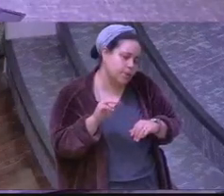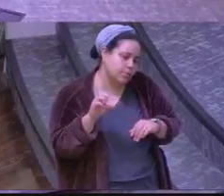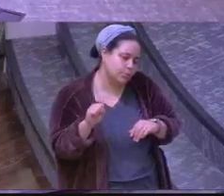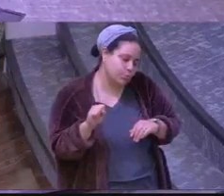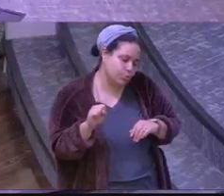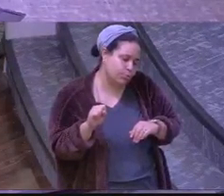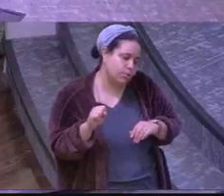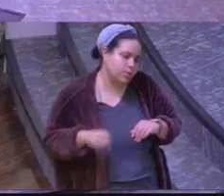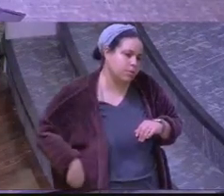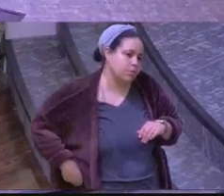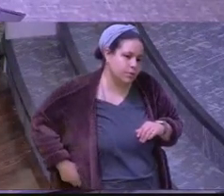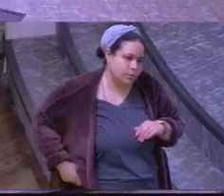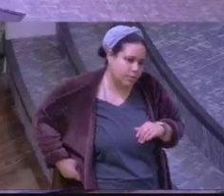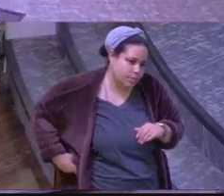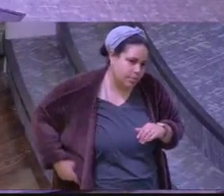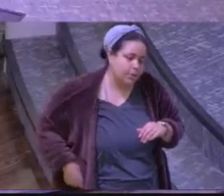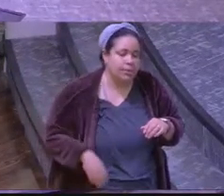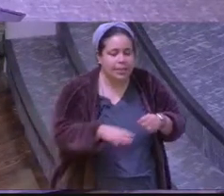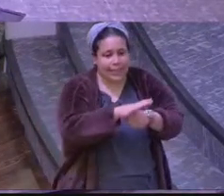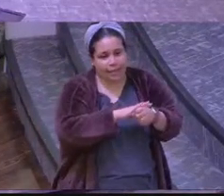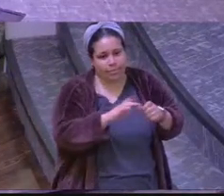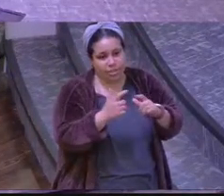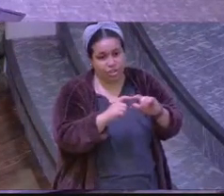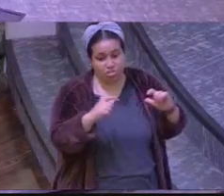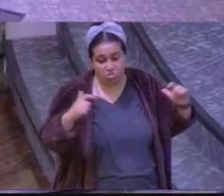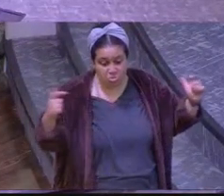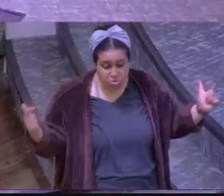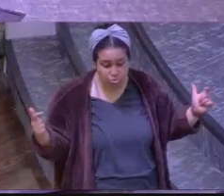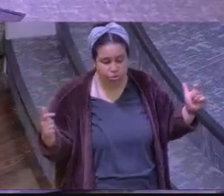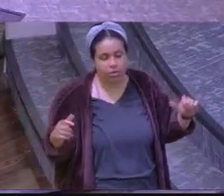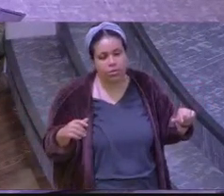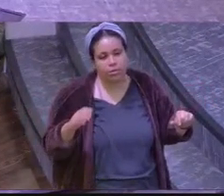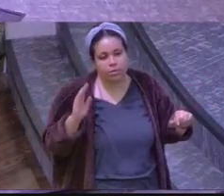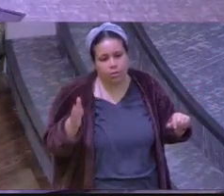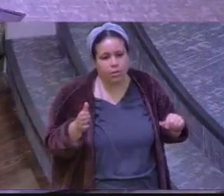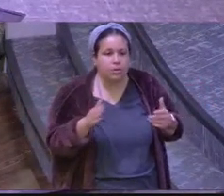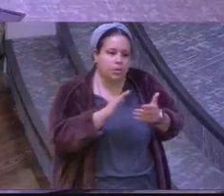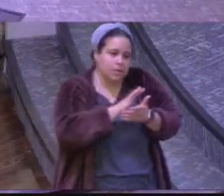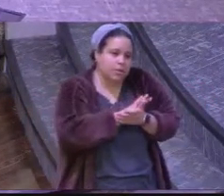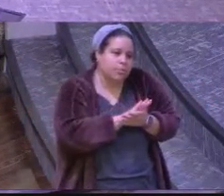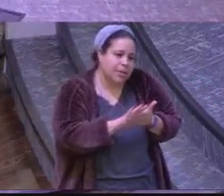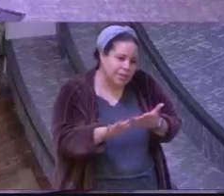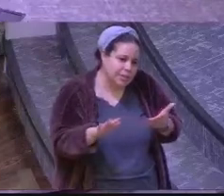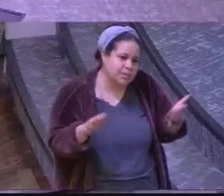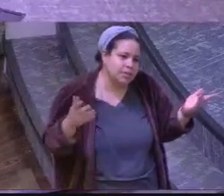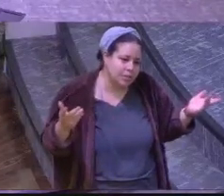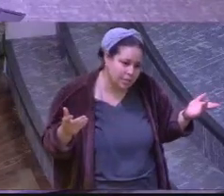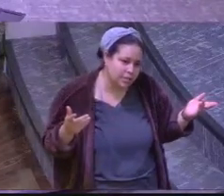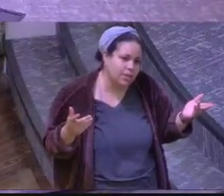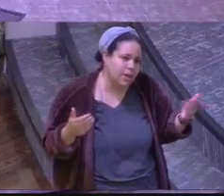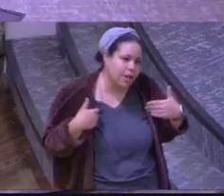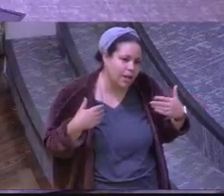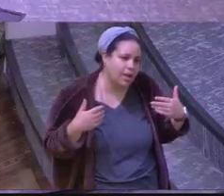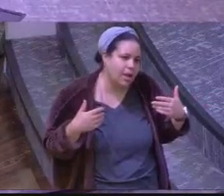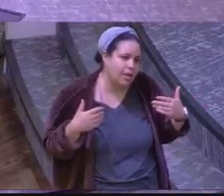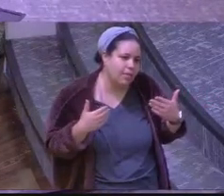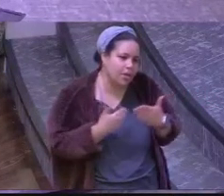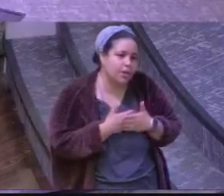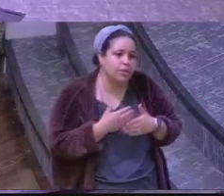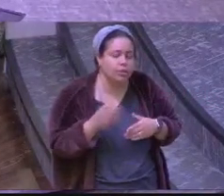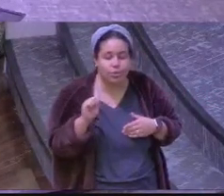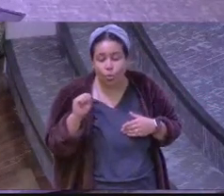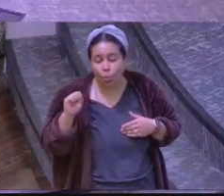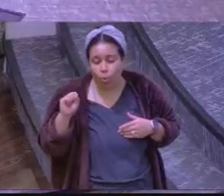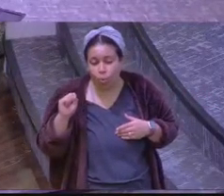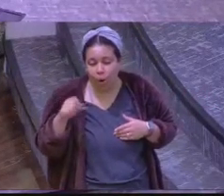that campus is growing. I mean, it's gonna be a nice new school, but it's also gonna have a lot more square footage